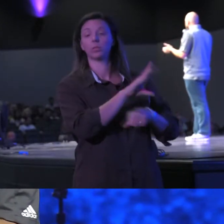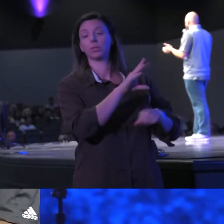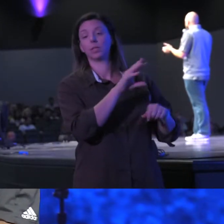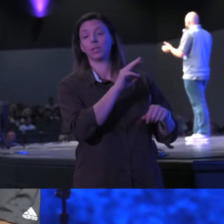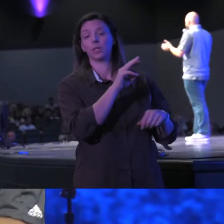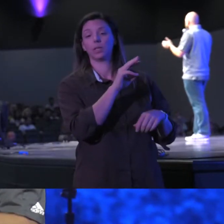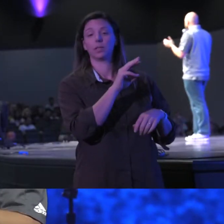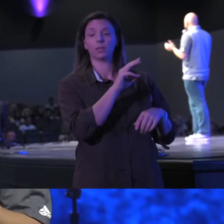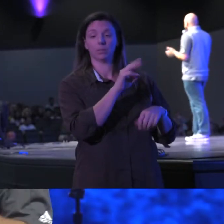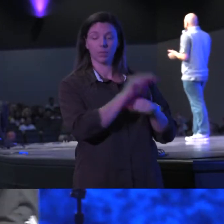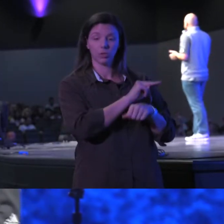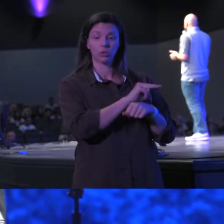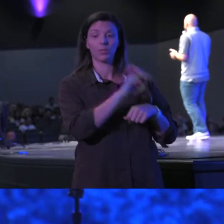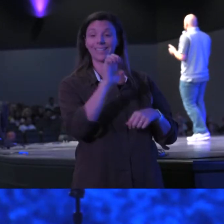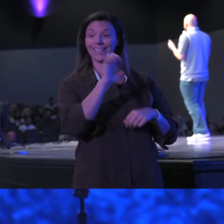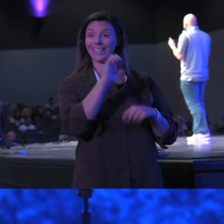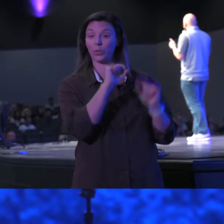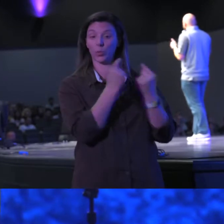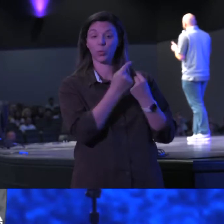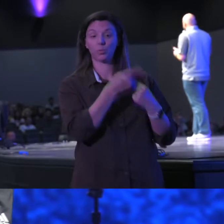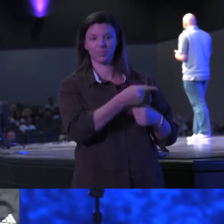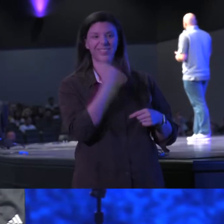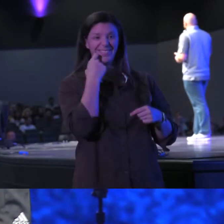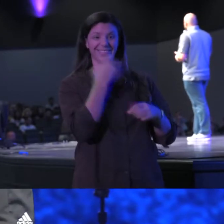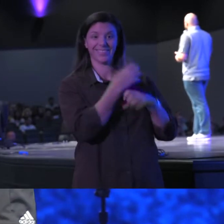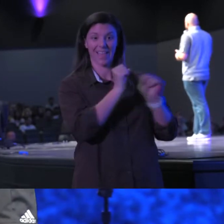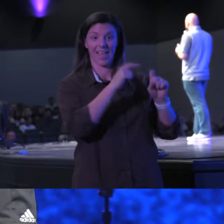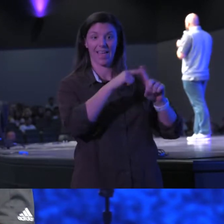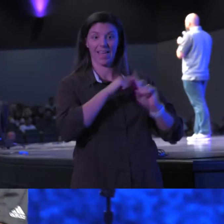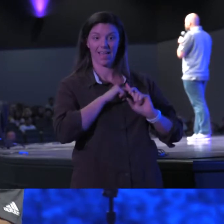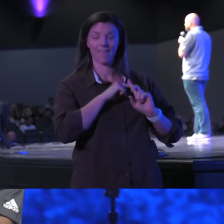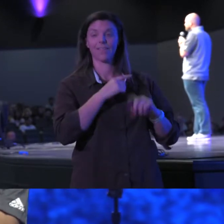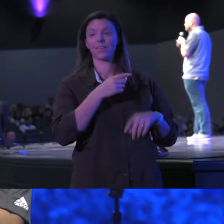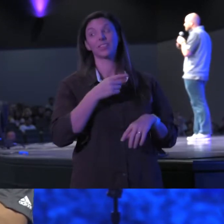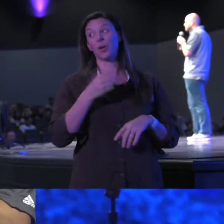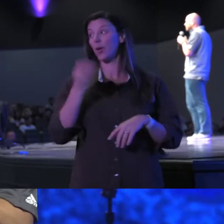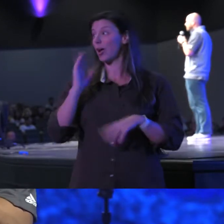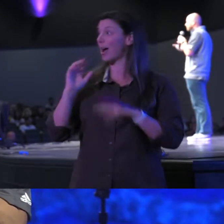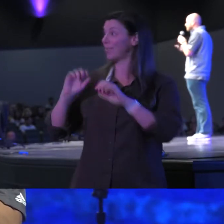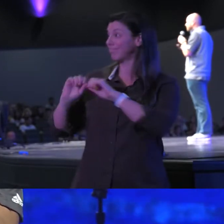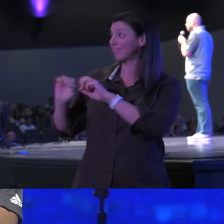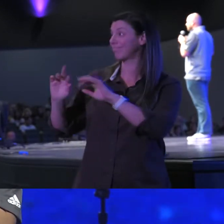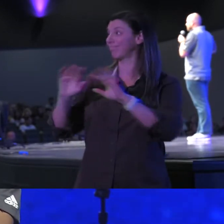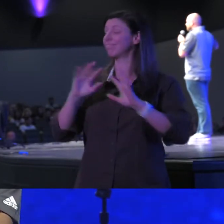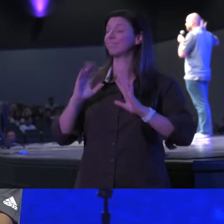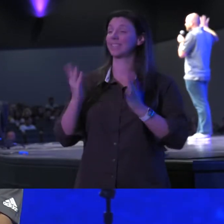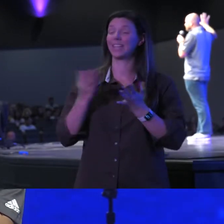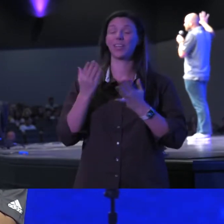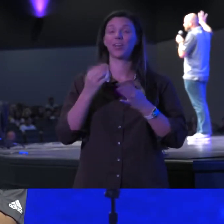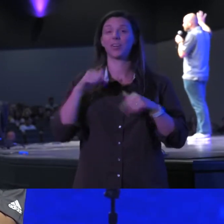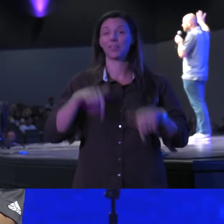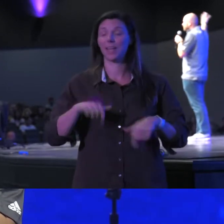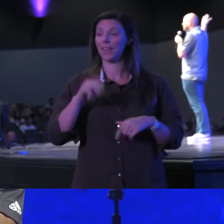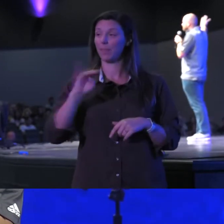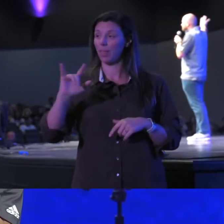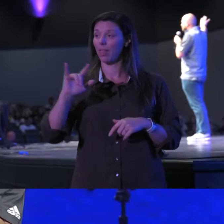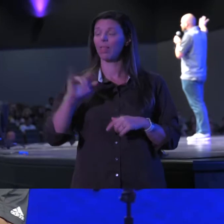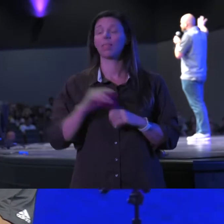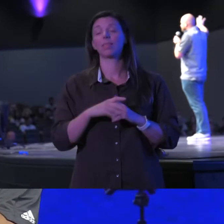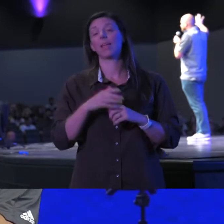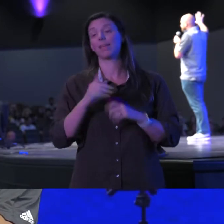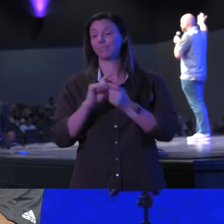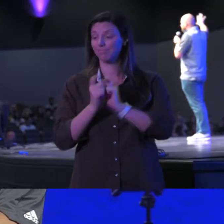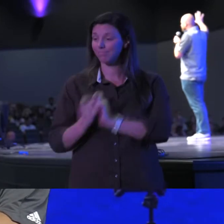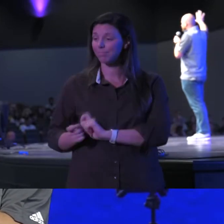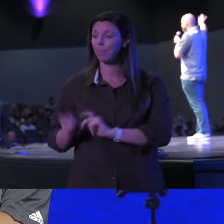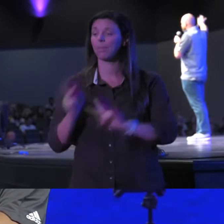got saved. He's changing his life. God is moving here at the mill, and God is going to continue to form people so that the people on this